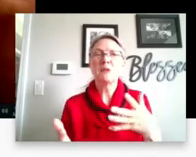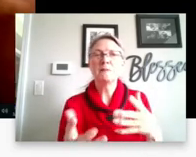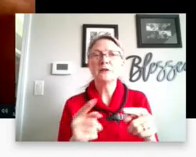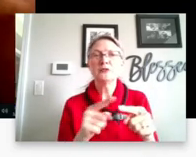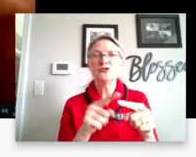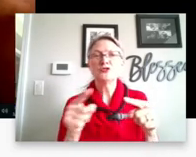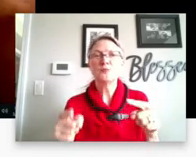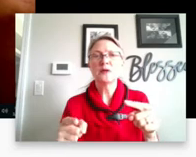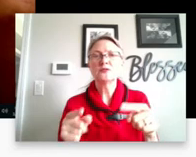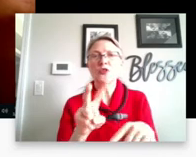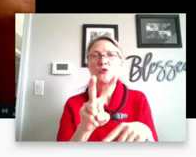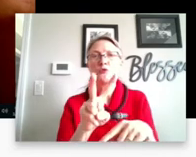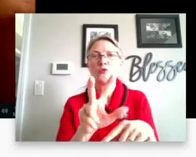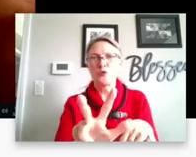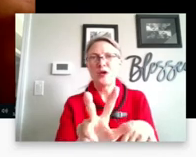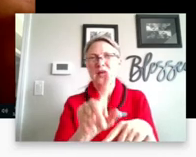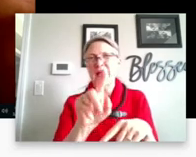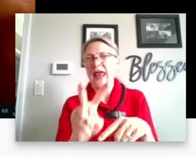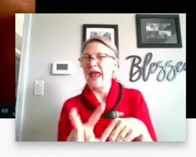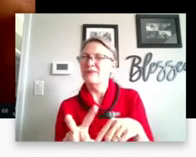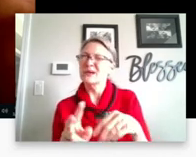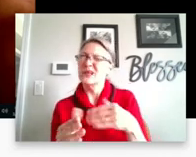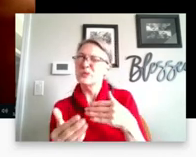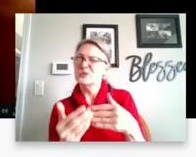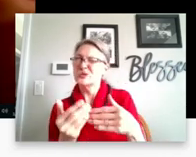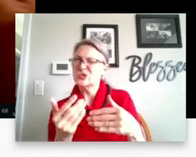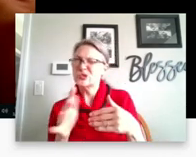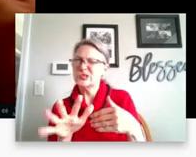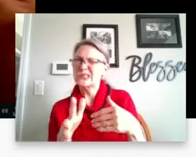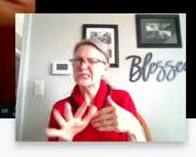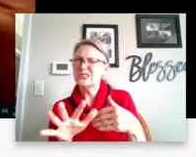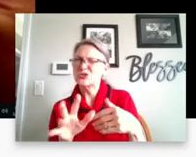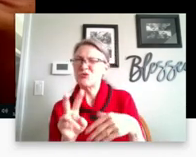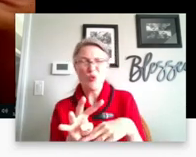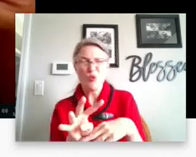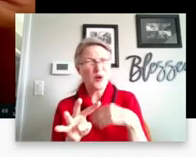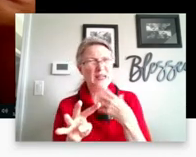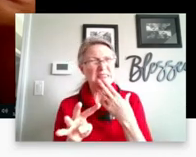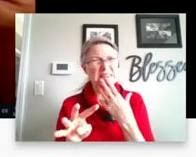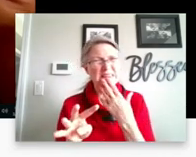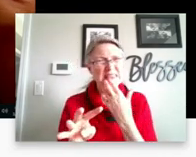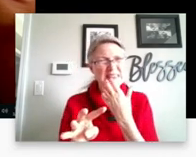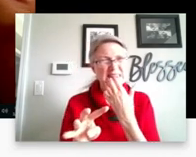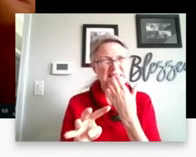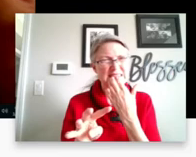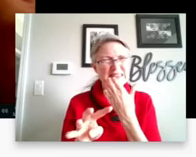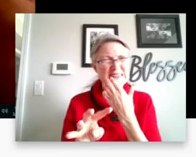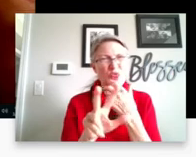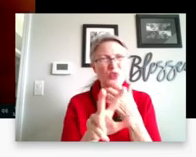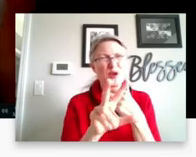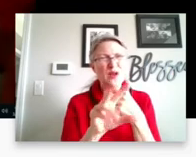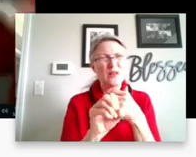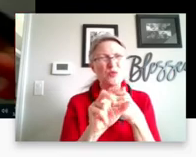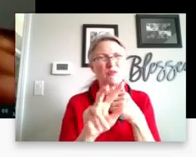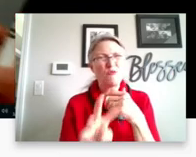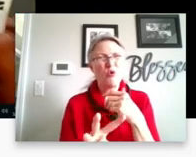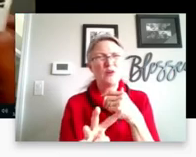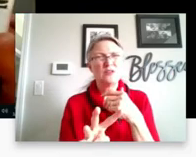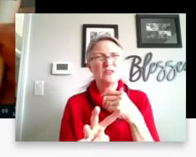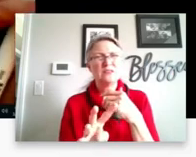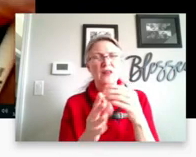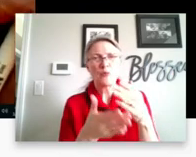just past 3.5 inches, but it's closer, let's see, it looks like it's 3 3/4, and so that